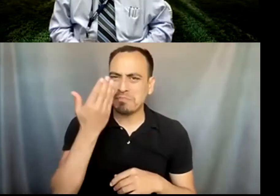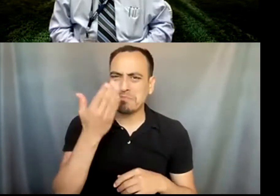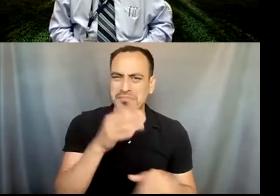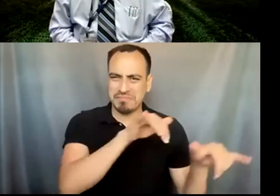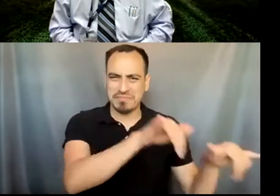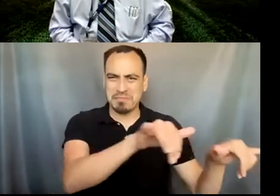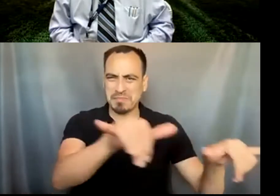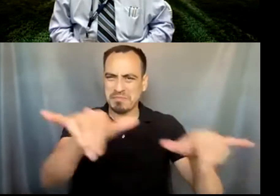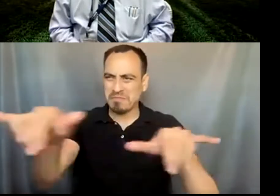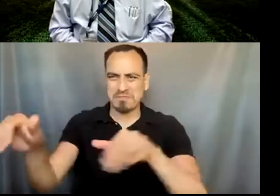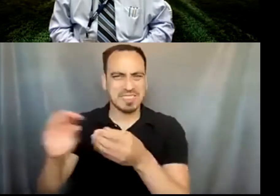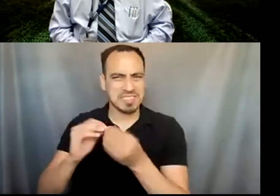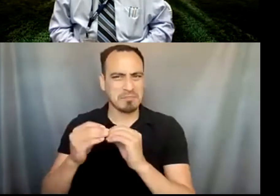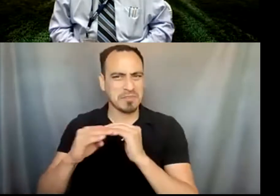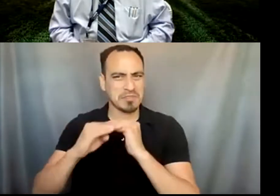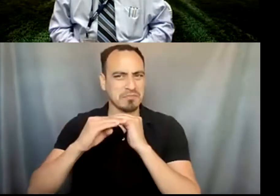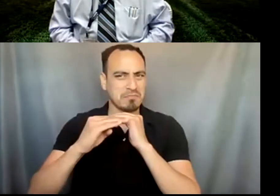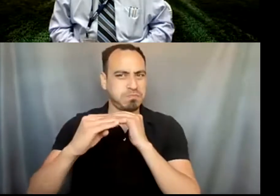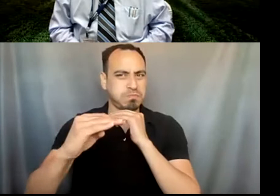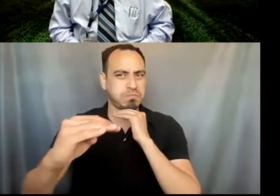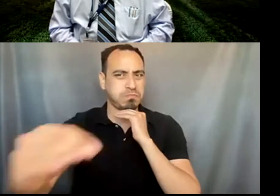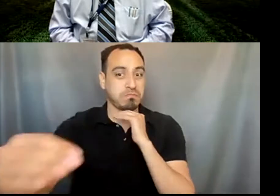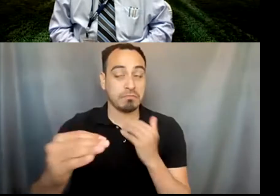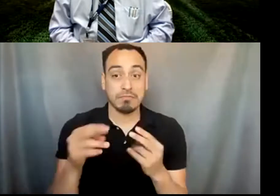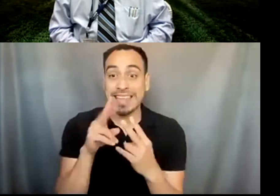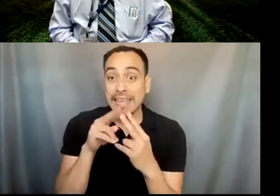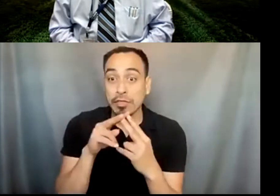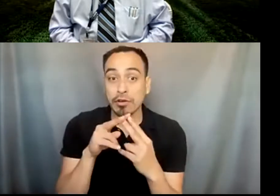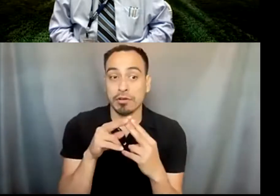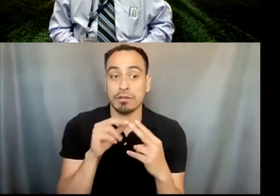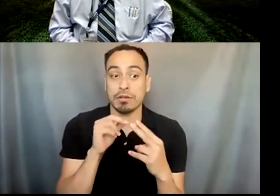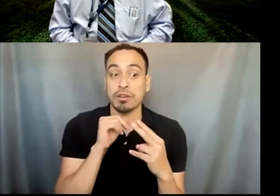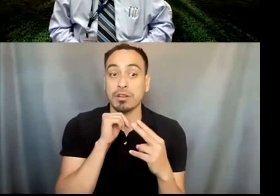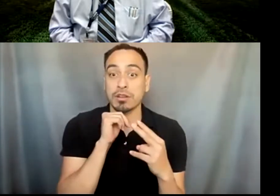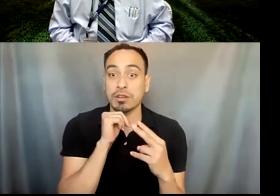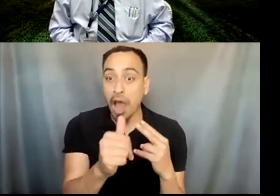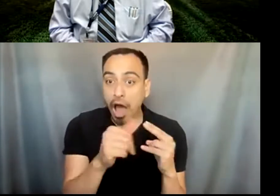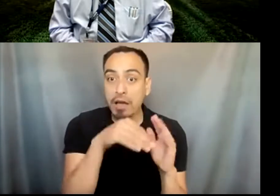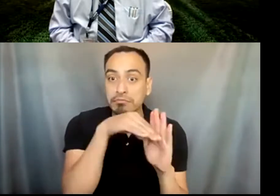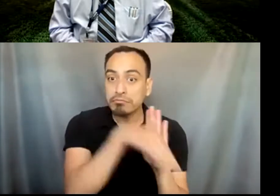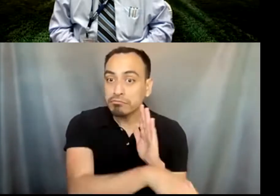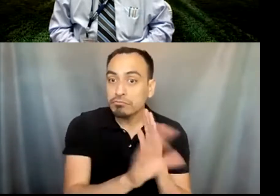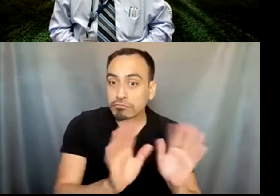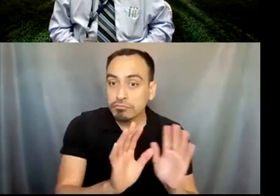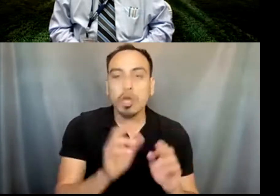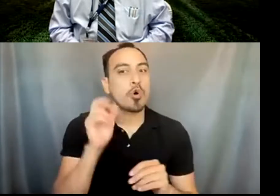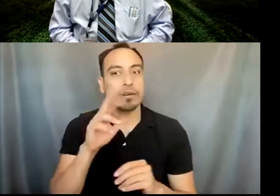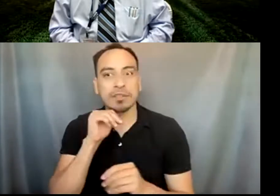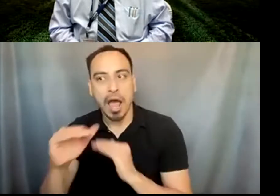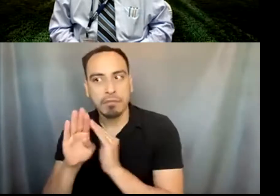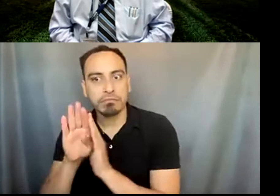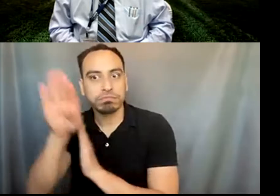that their numbers are either not declining or might be slightly going up.